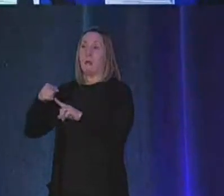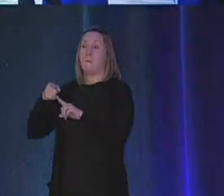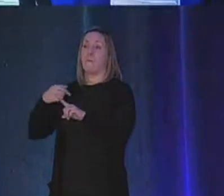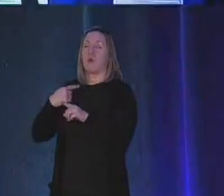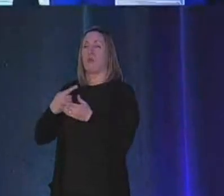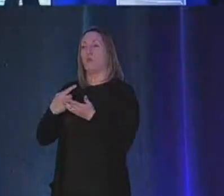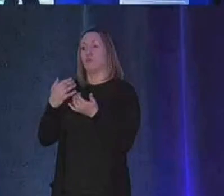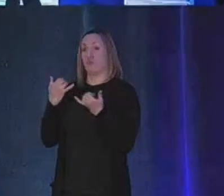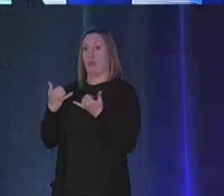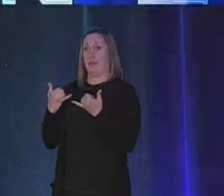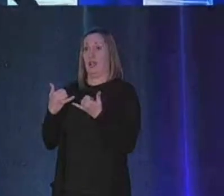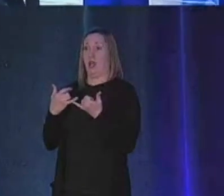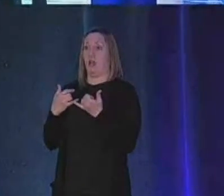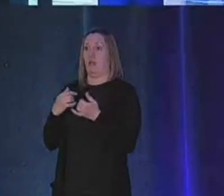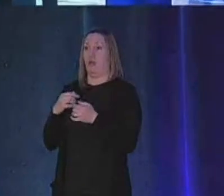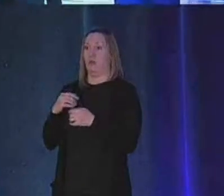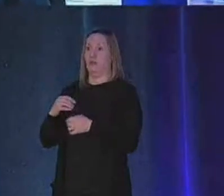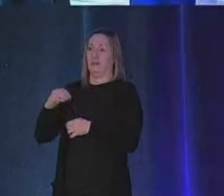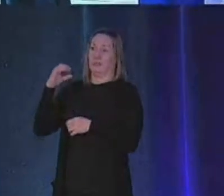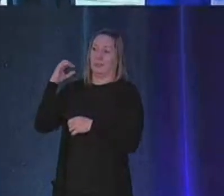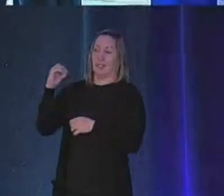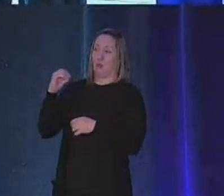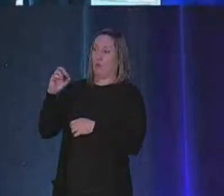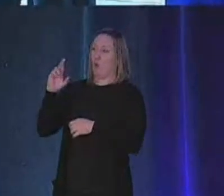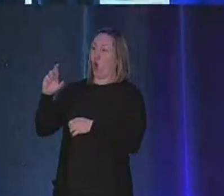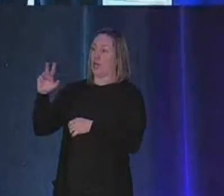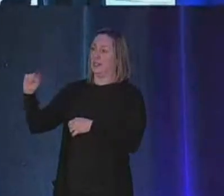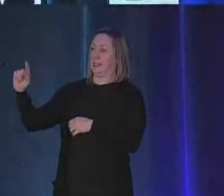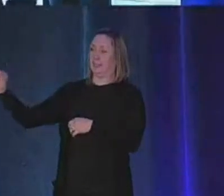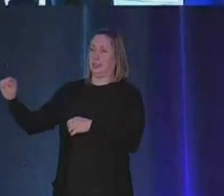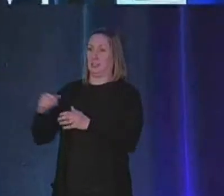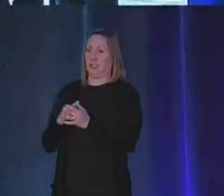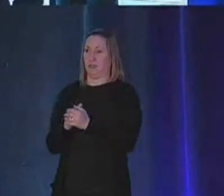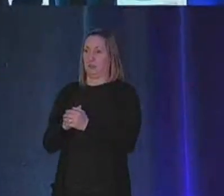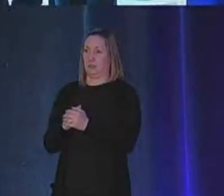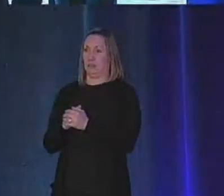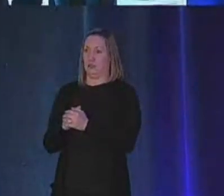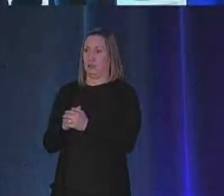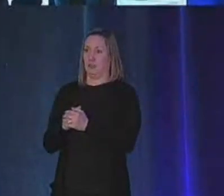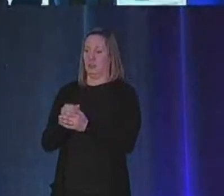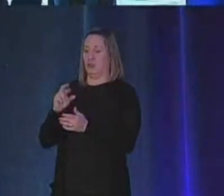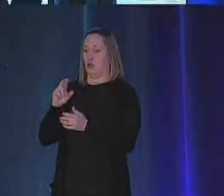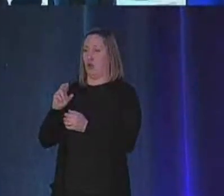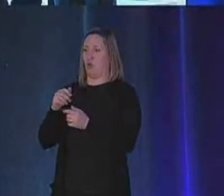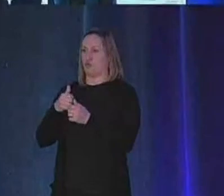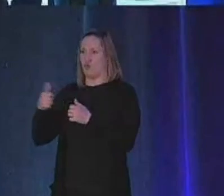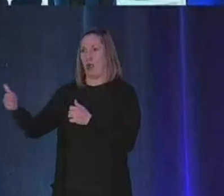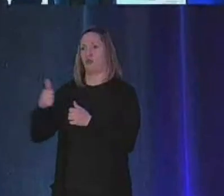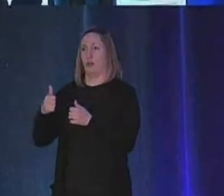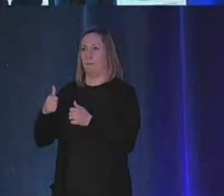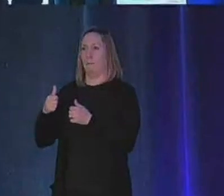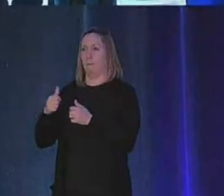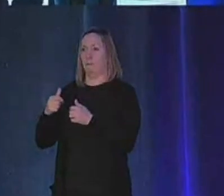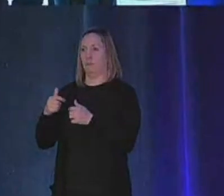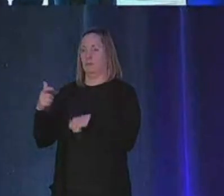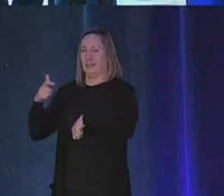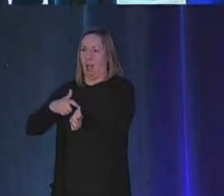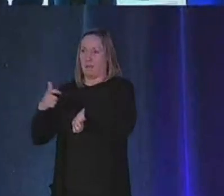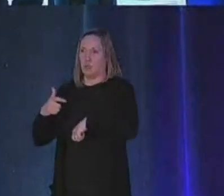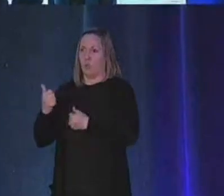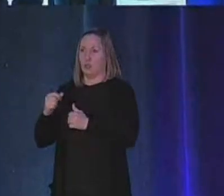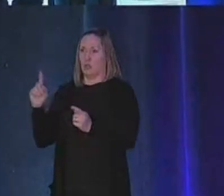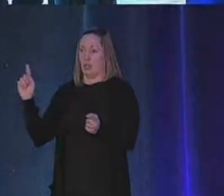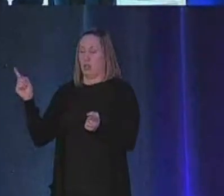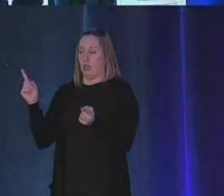talking about right now 0 RTT, round trip times. Like we're trying to get these assets down